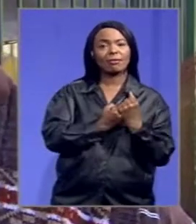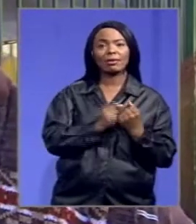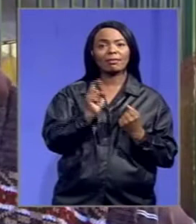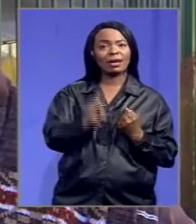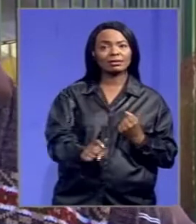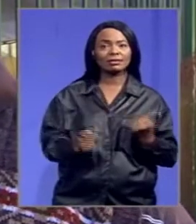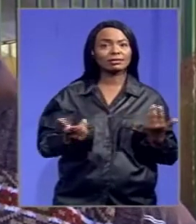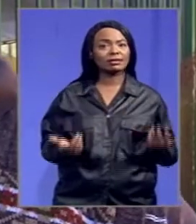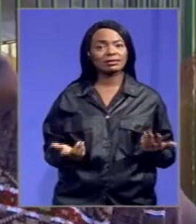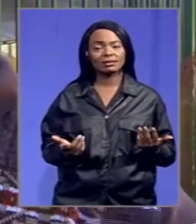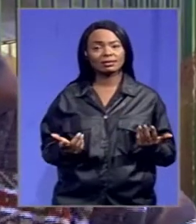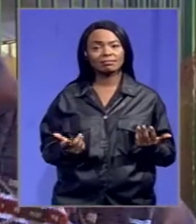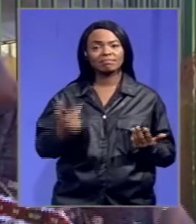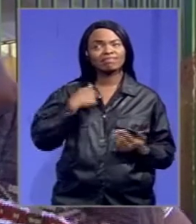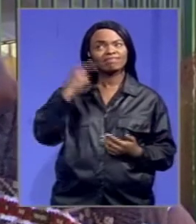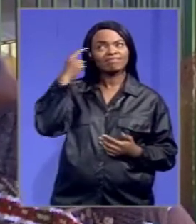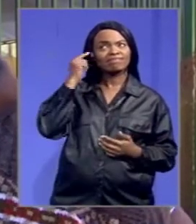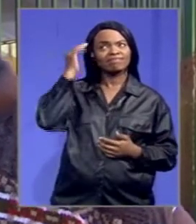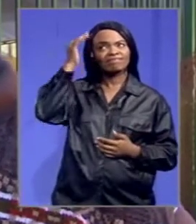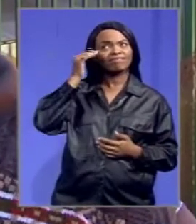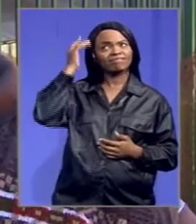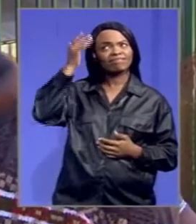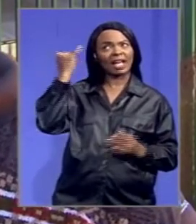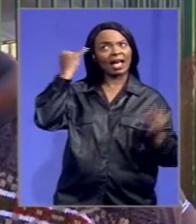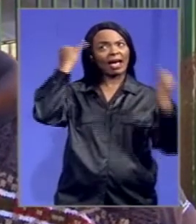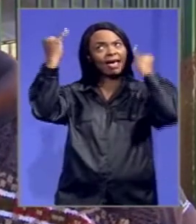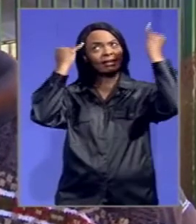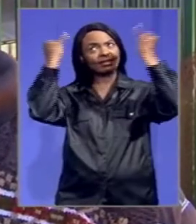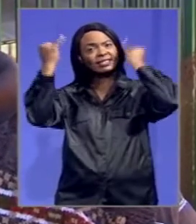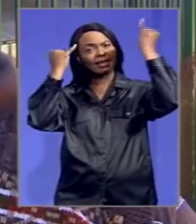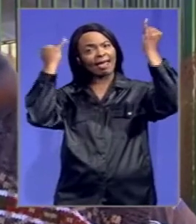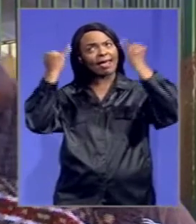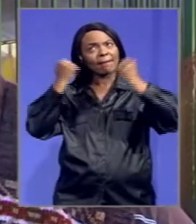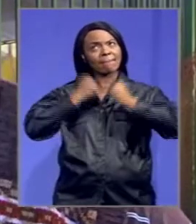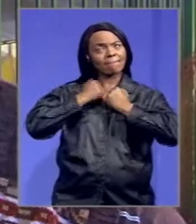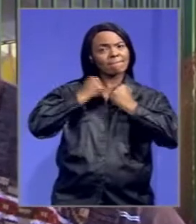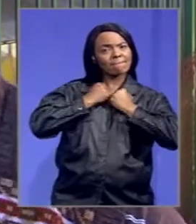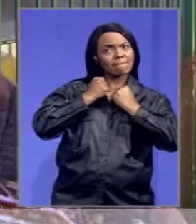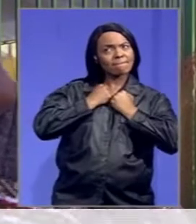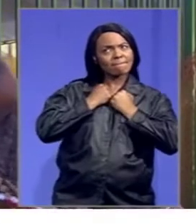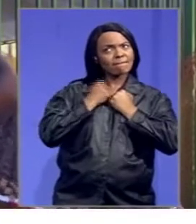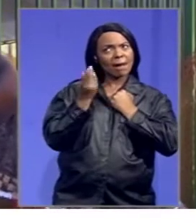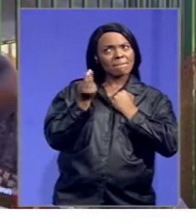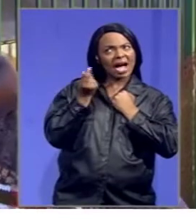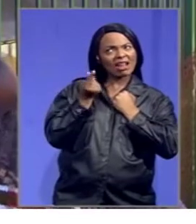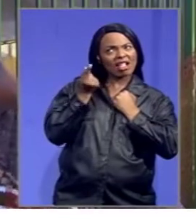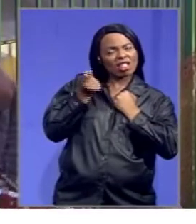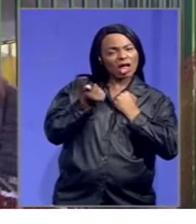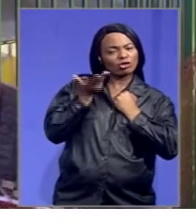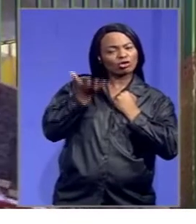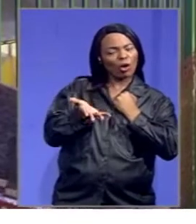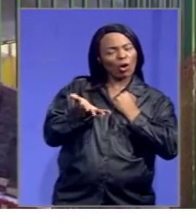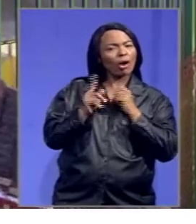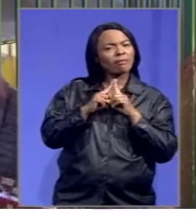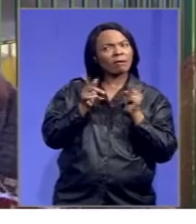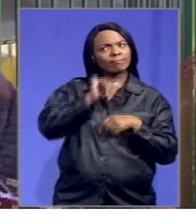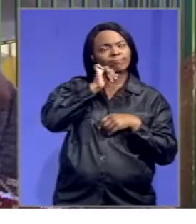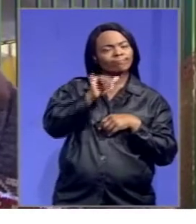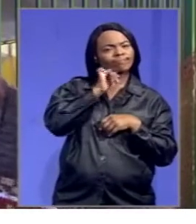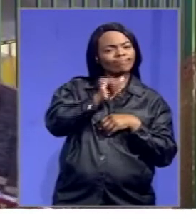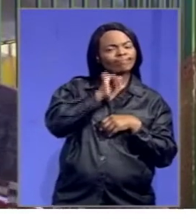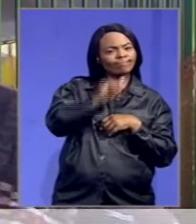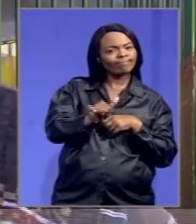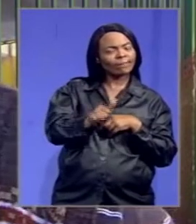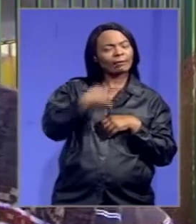gore ke etse diplane ka bonnyane bo ke ne bonale ka leka gore